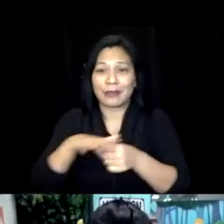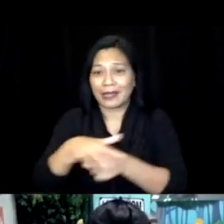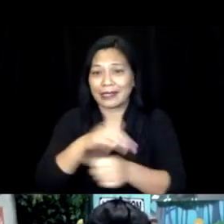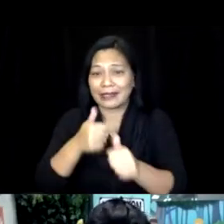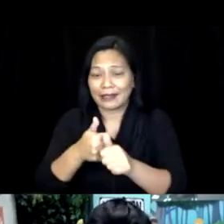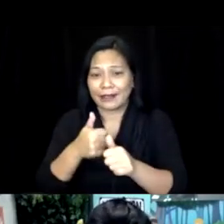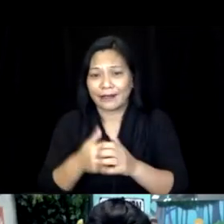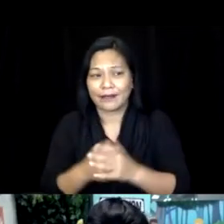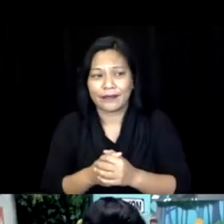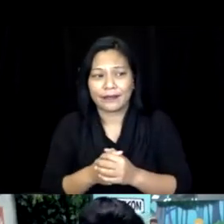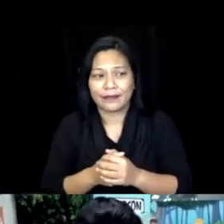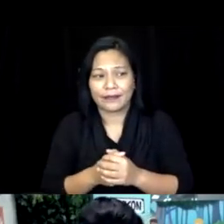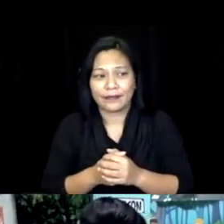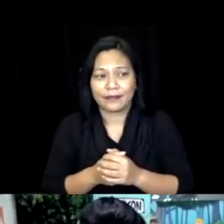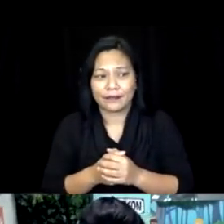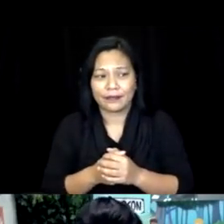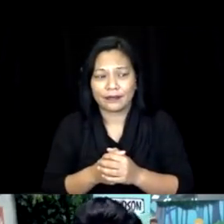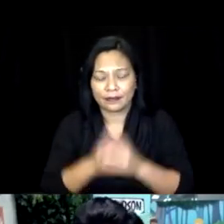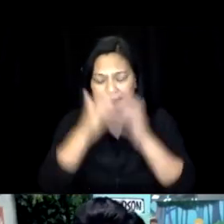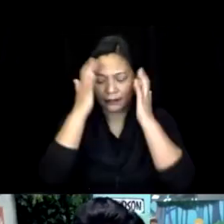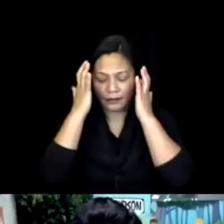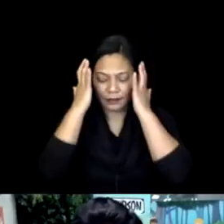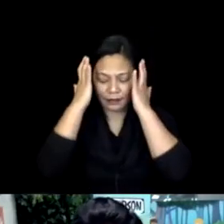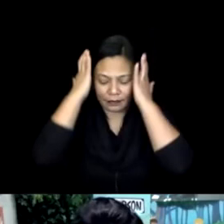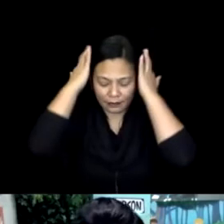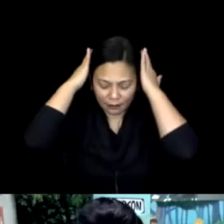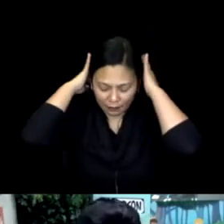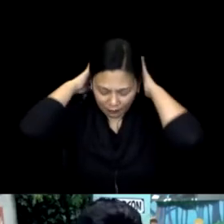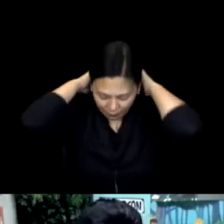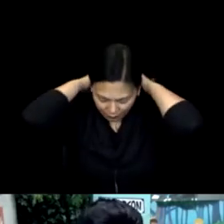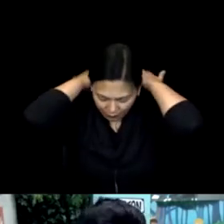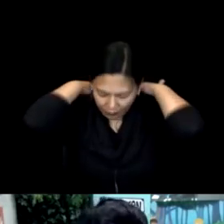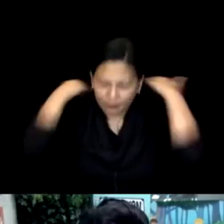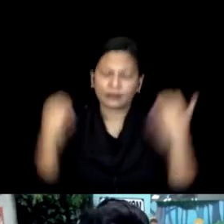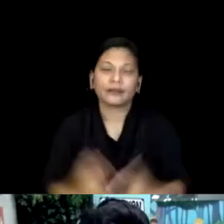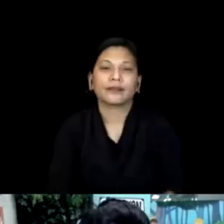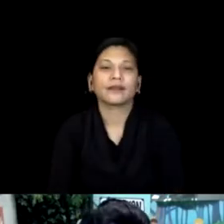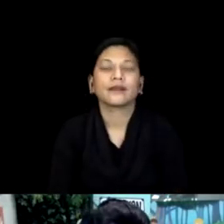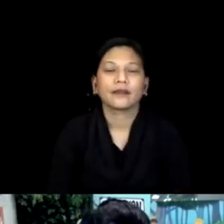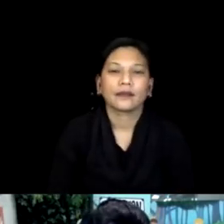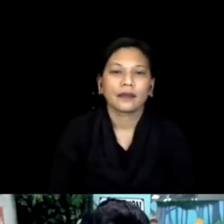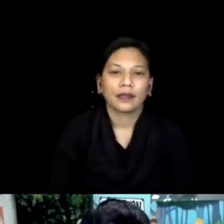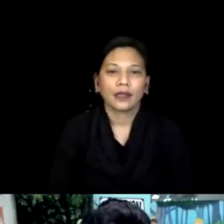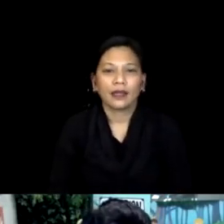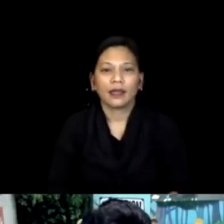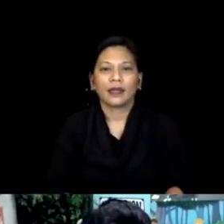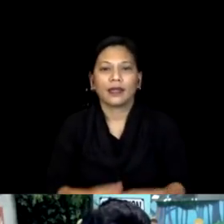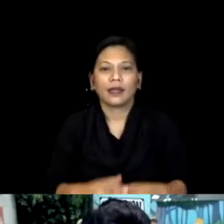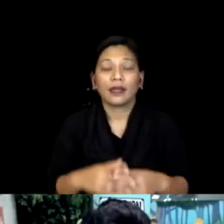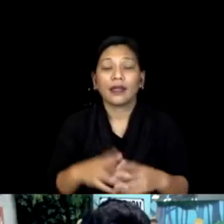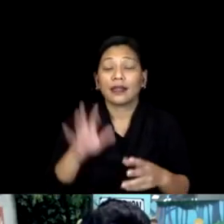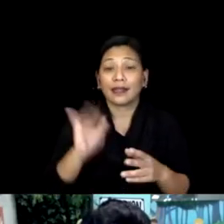So you know, the reason why it took a long time for it to get to Iran, but the